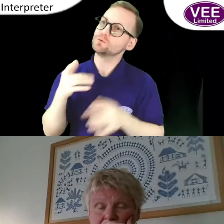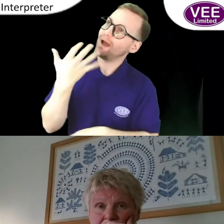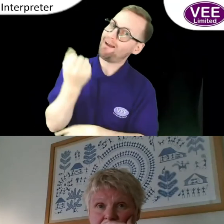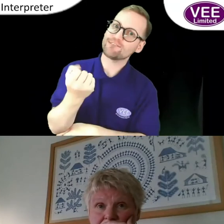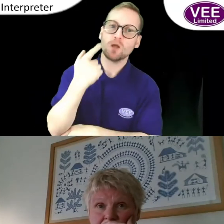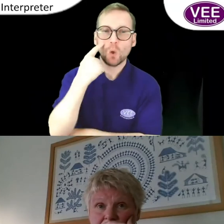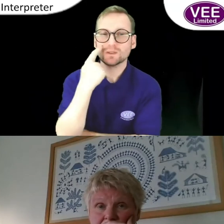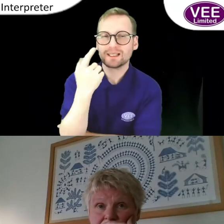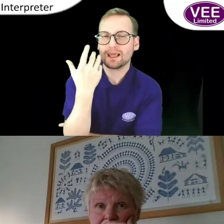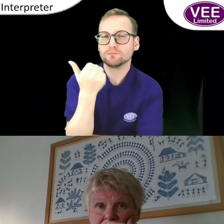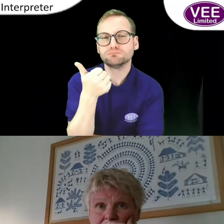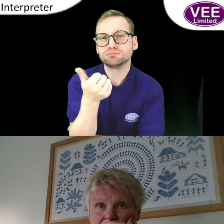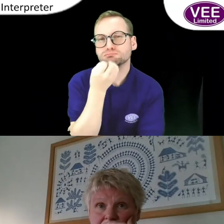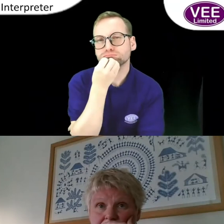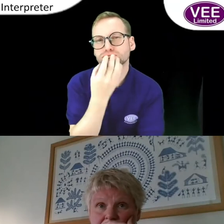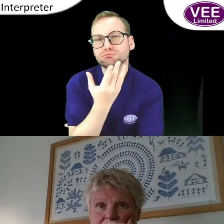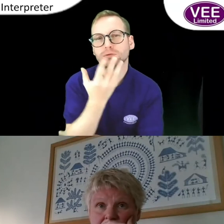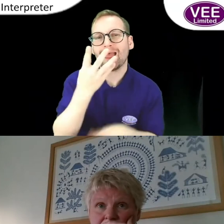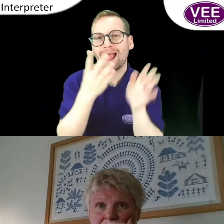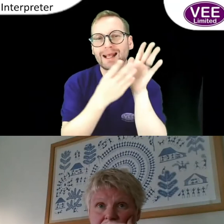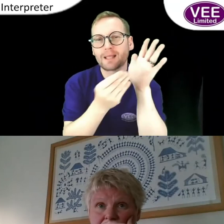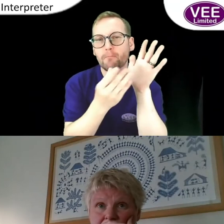see some examples